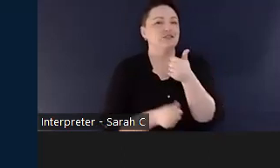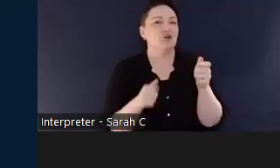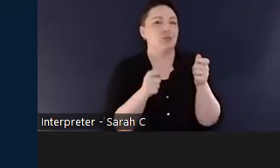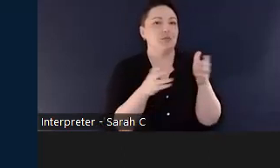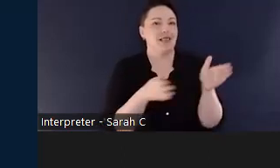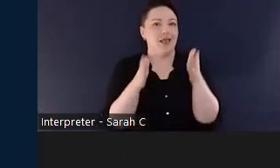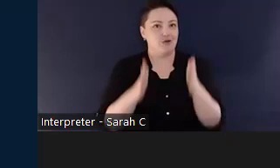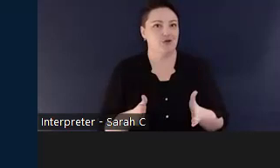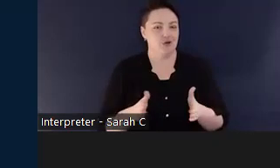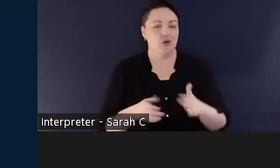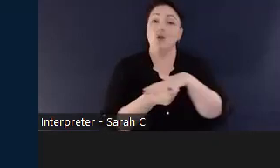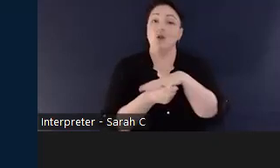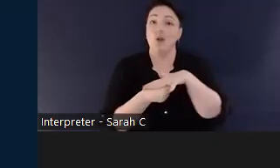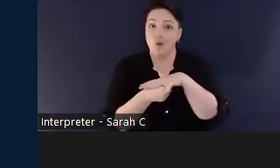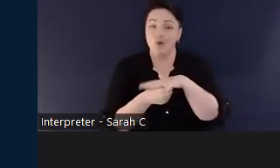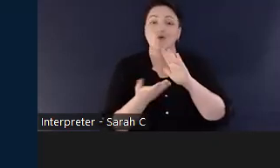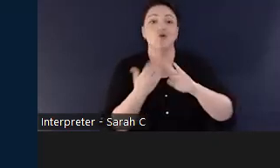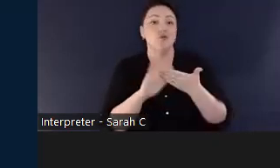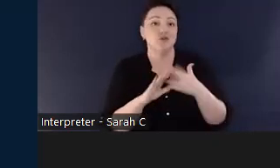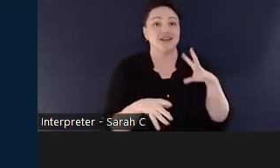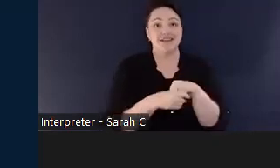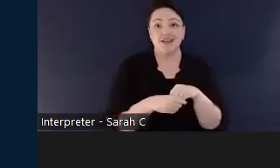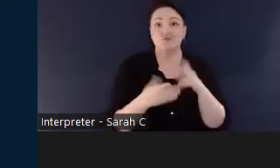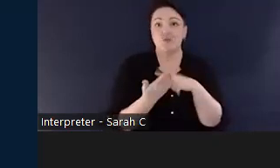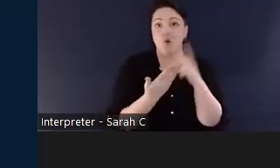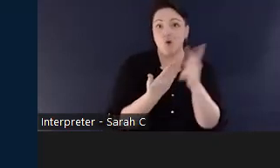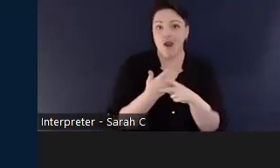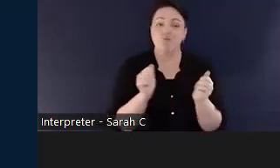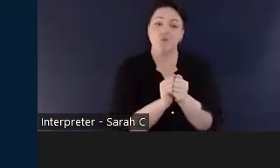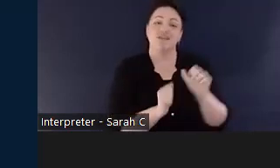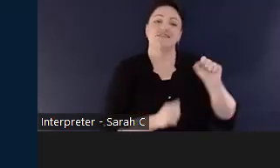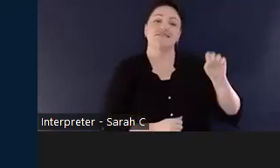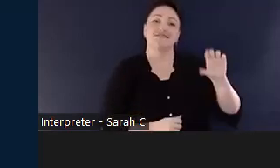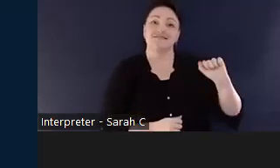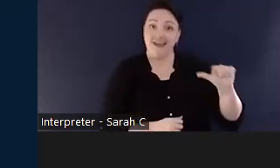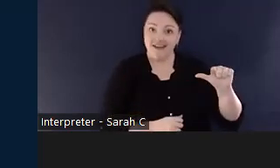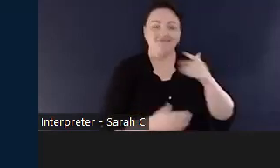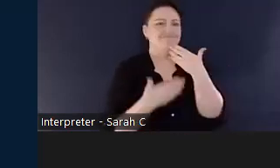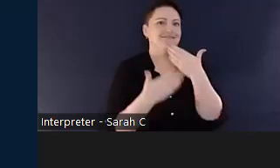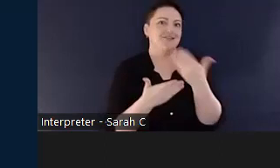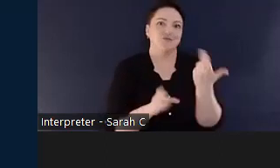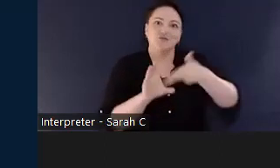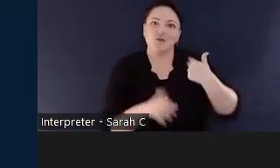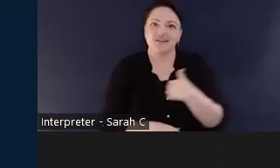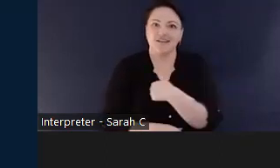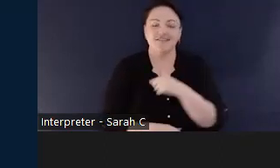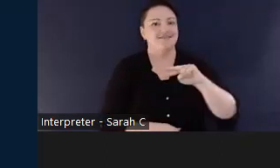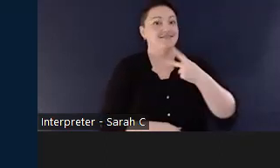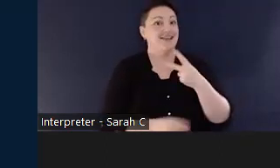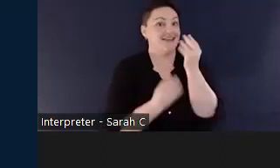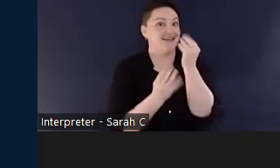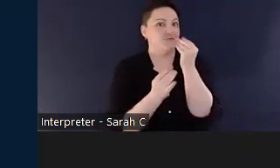and Community Engagement Program at SCAG. And thank you so much for joining us for the second information